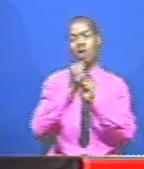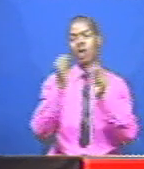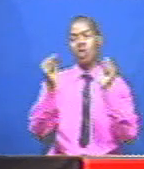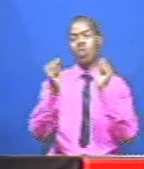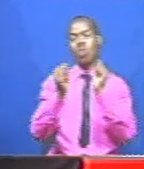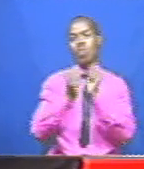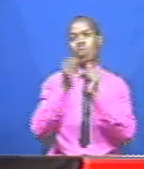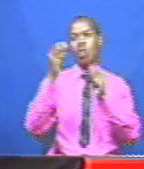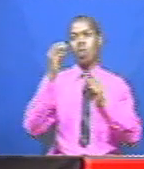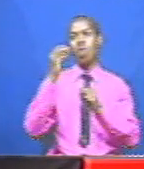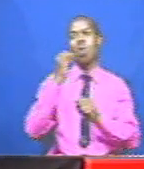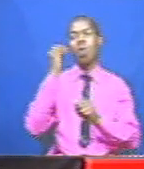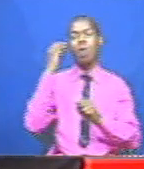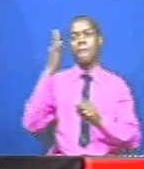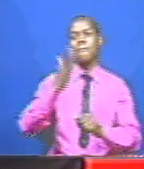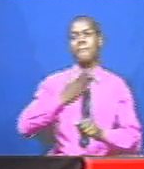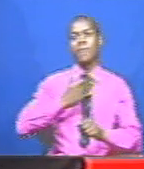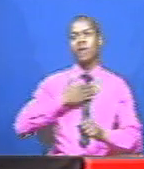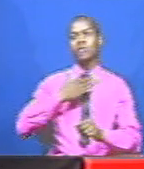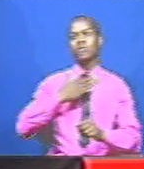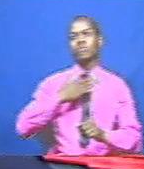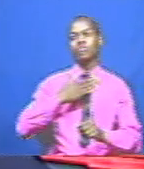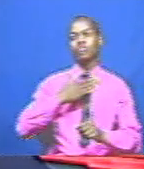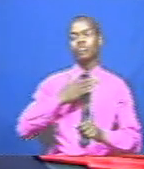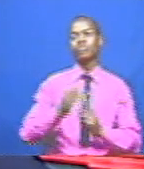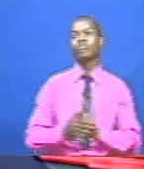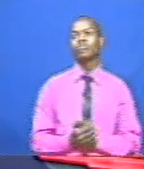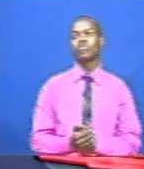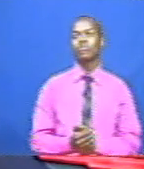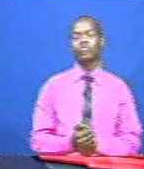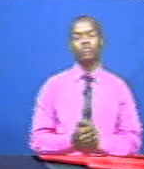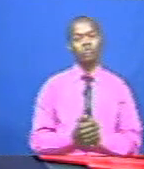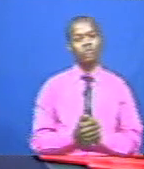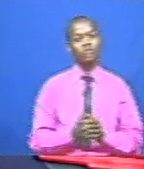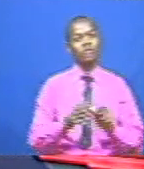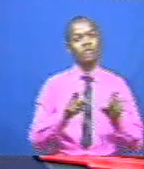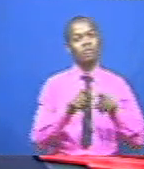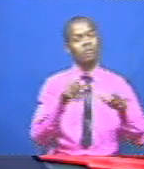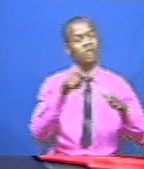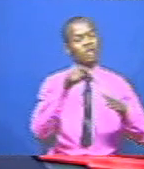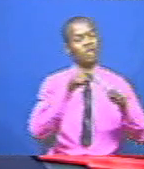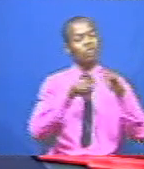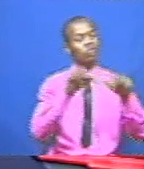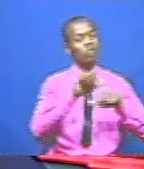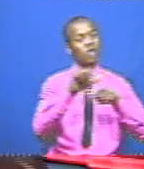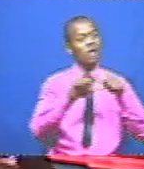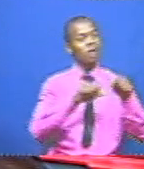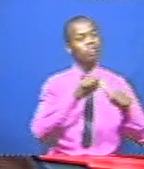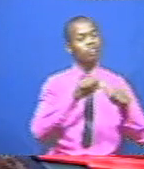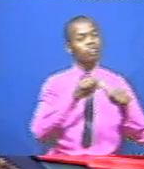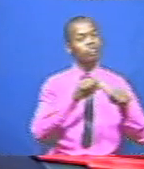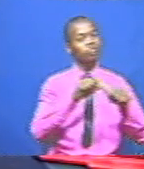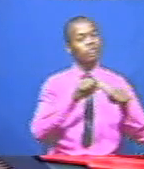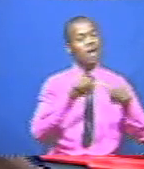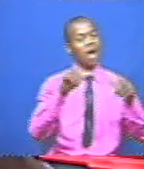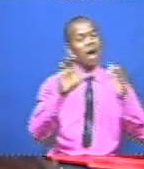home, the Jumuiya Kaunti za Pwani. Let's go into the issue of the Jumuiya ya Kaunti za